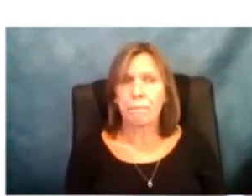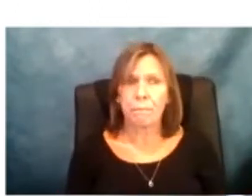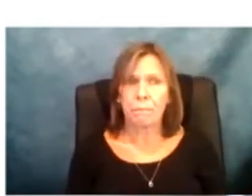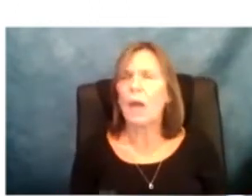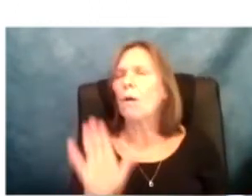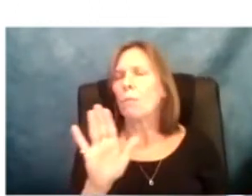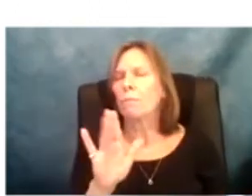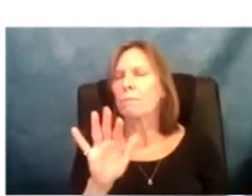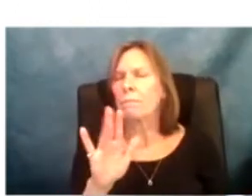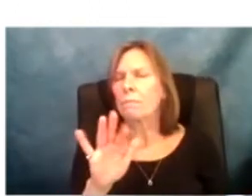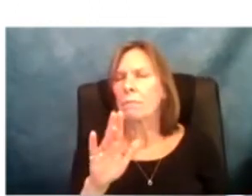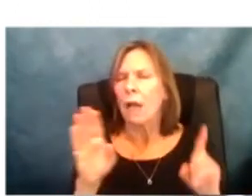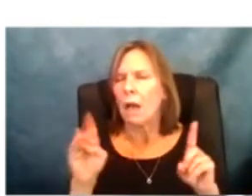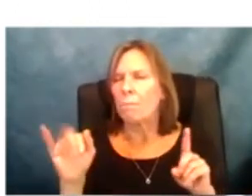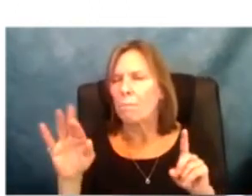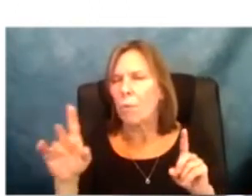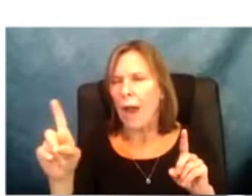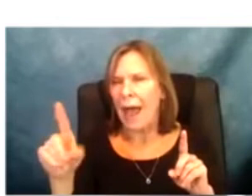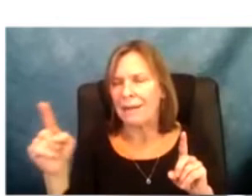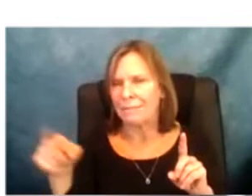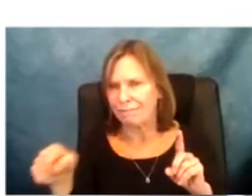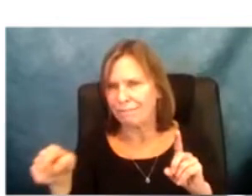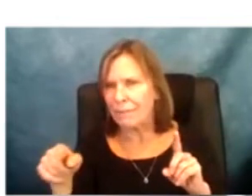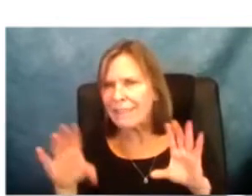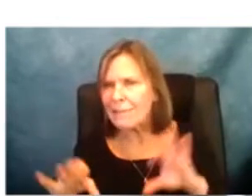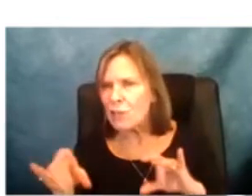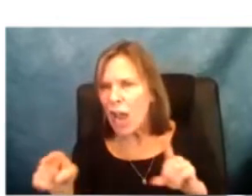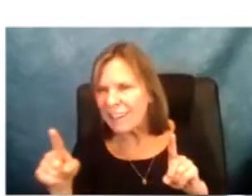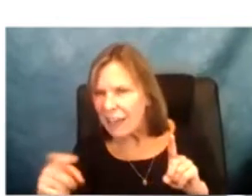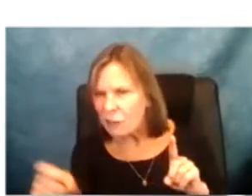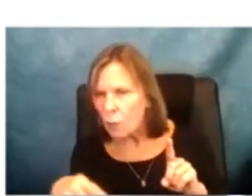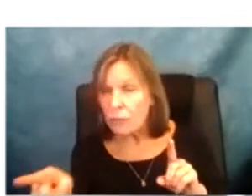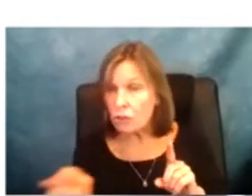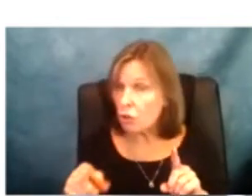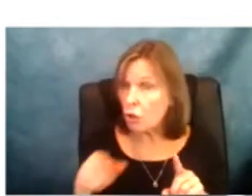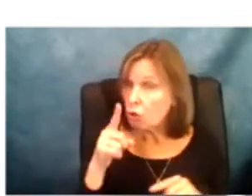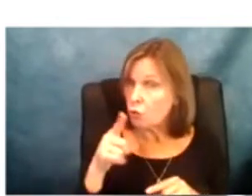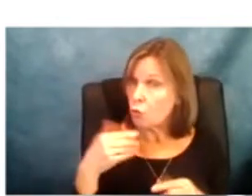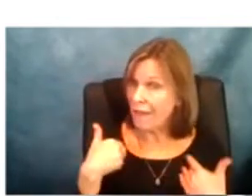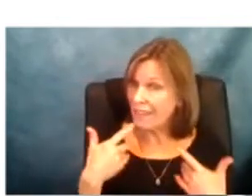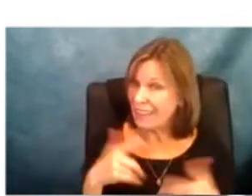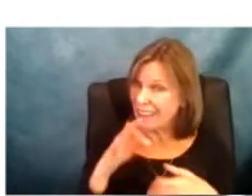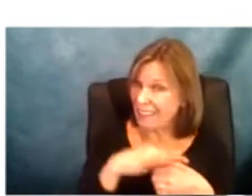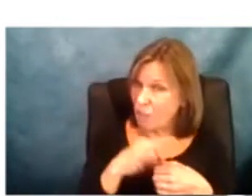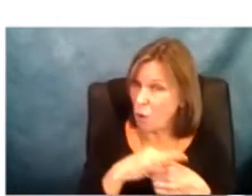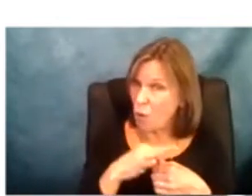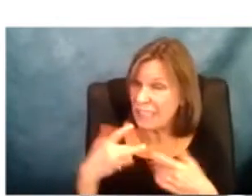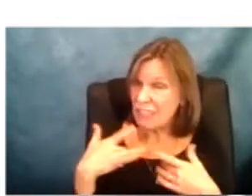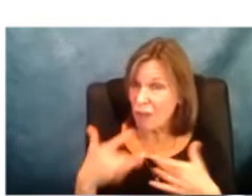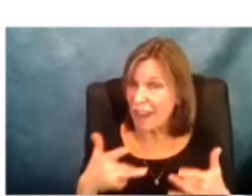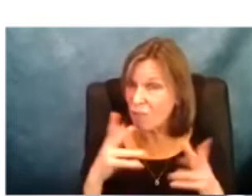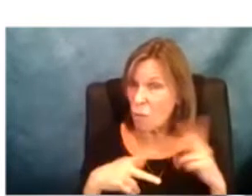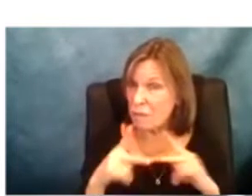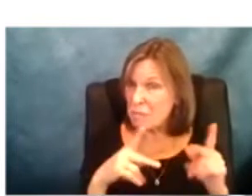Oh, and Brad, I see in the chat, Brad has a question. Do you have anything on the voting trend of people with disabilities per state? So this is